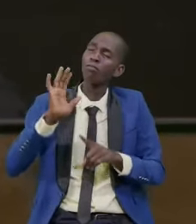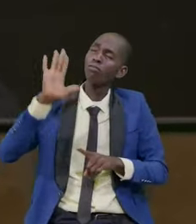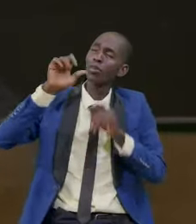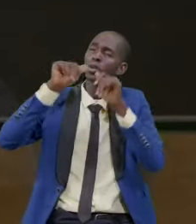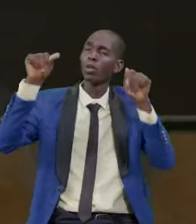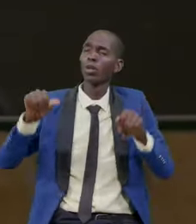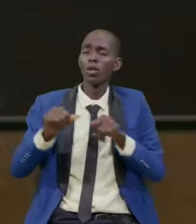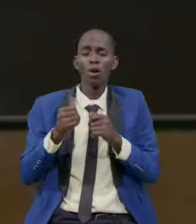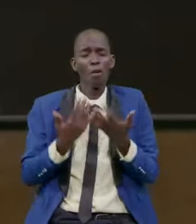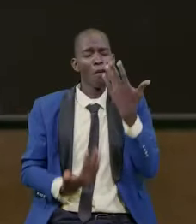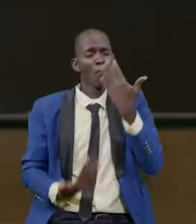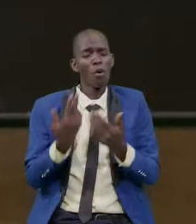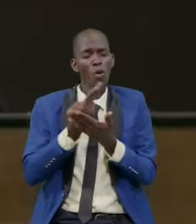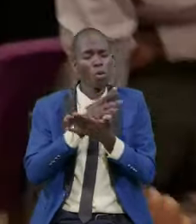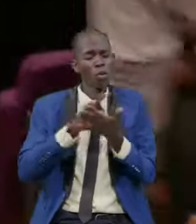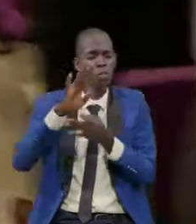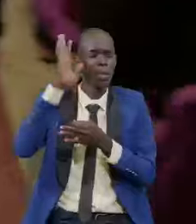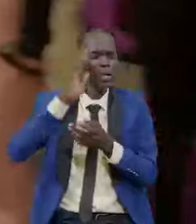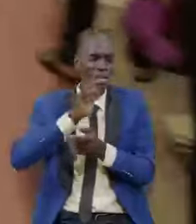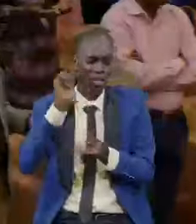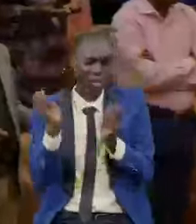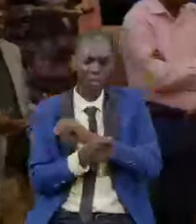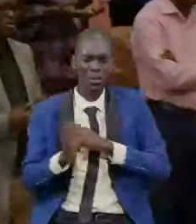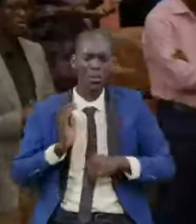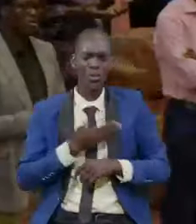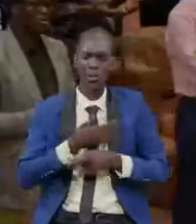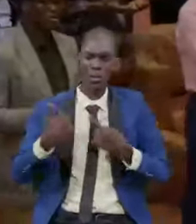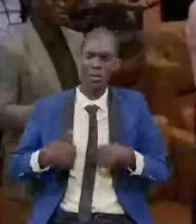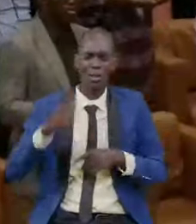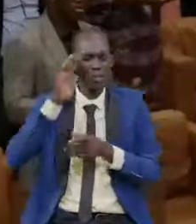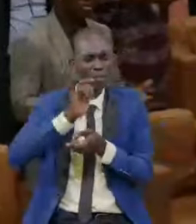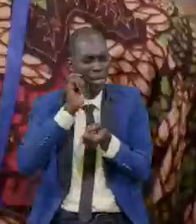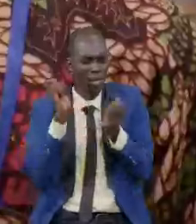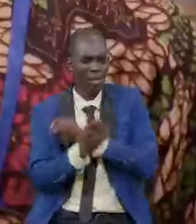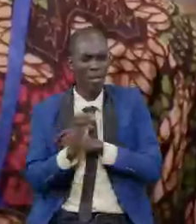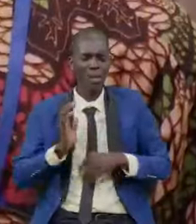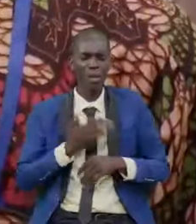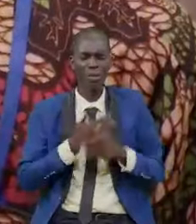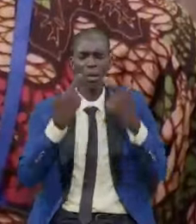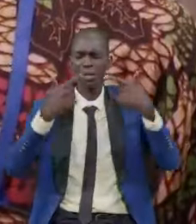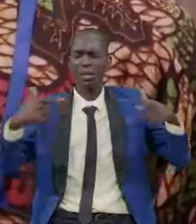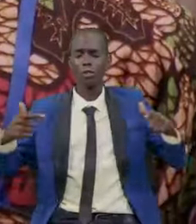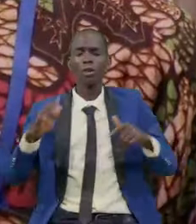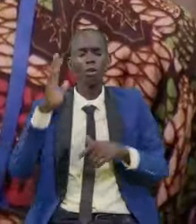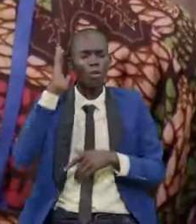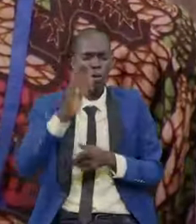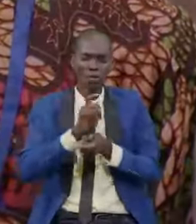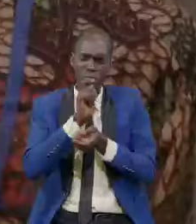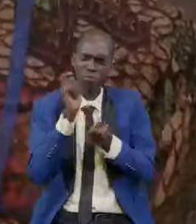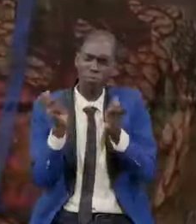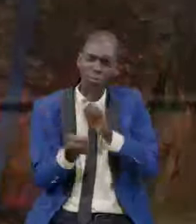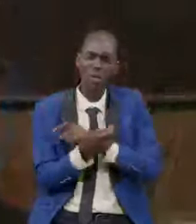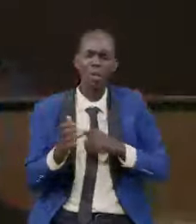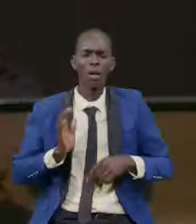Ghost will transform our heart, will transform our language, will transform